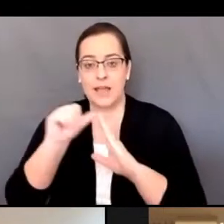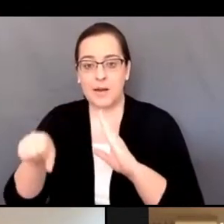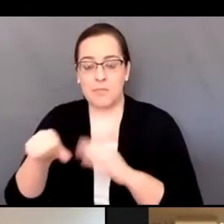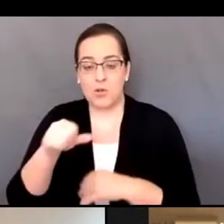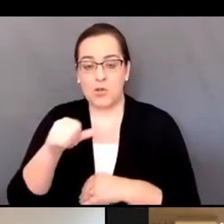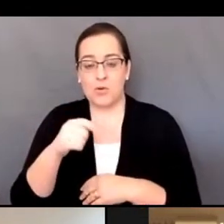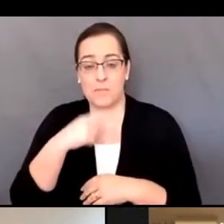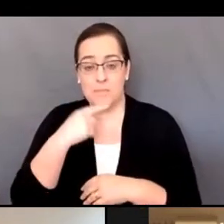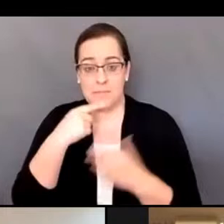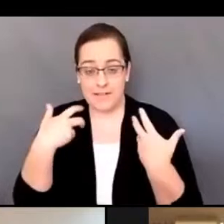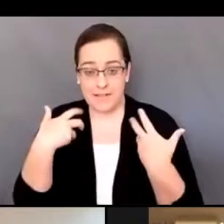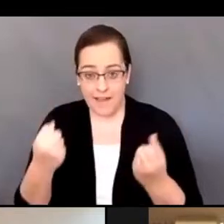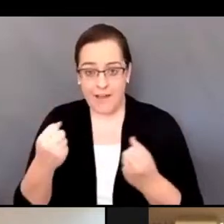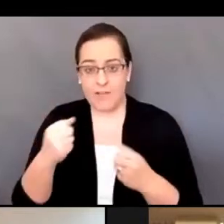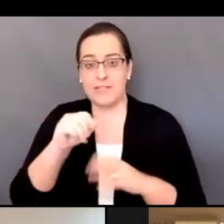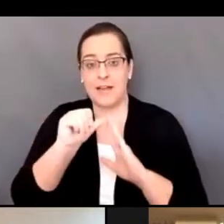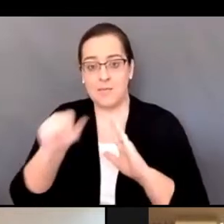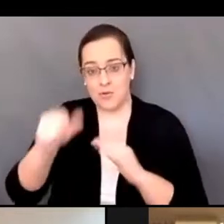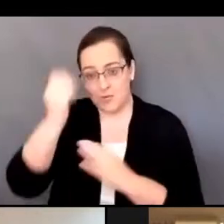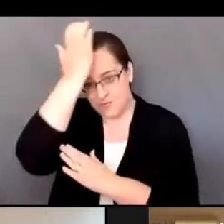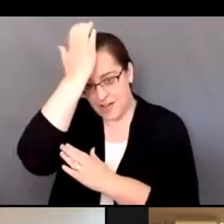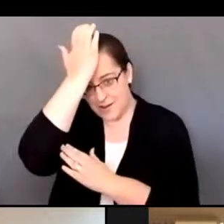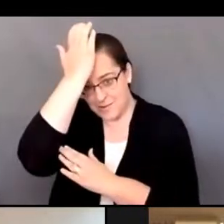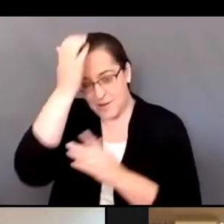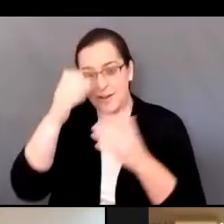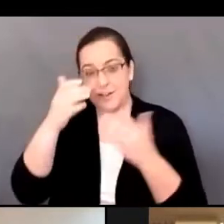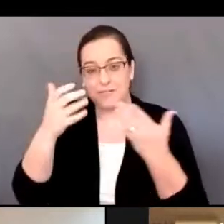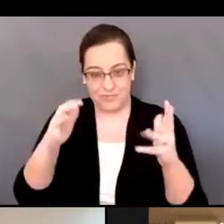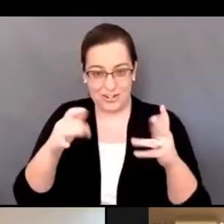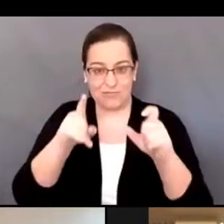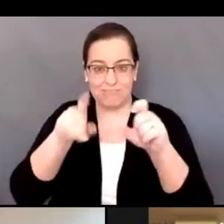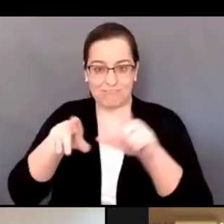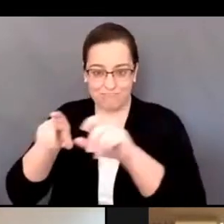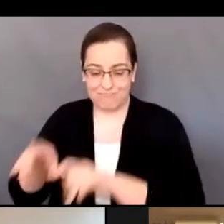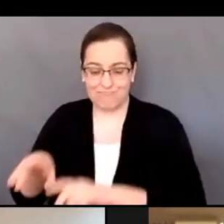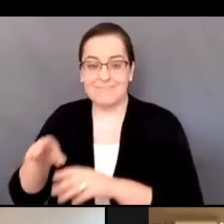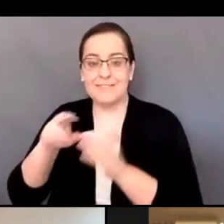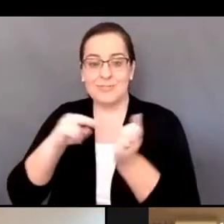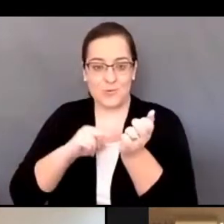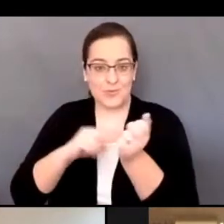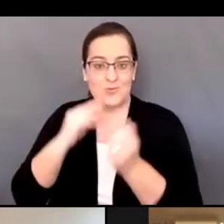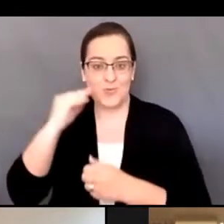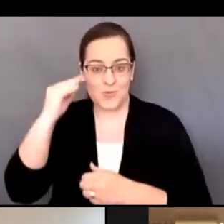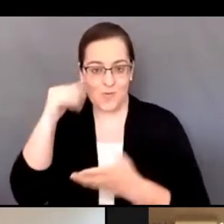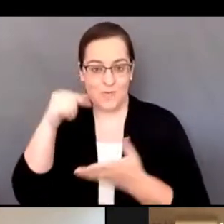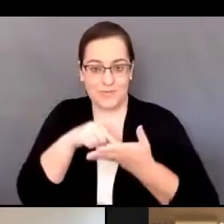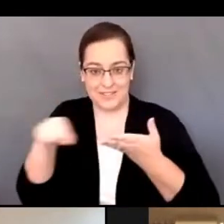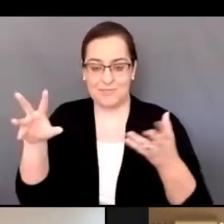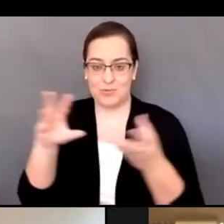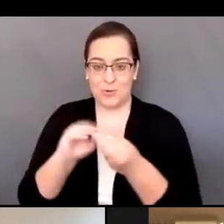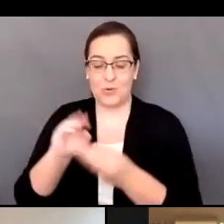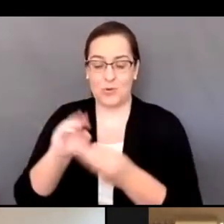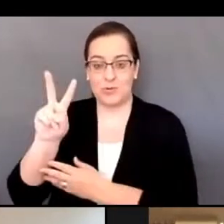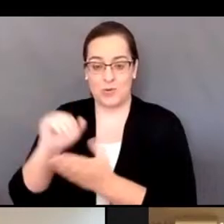Department completed the testing of all nursing home residents in Potter and Randall County this week. A total of